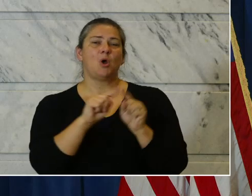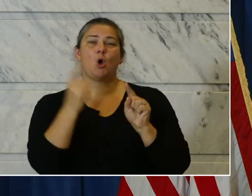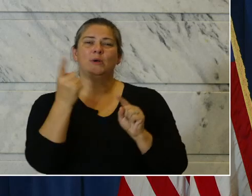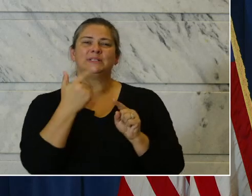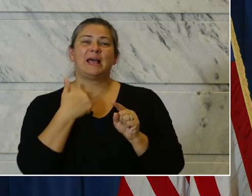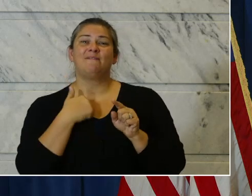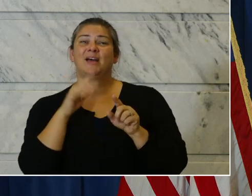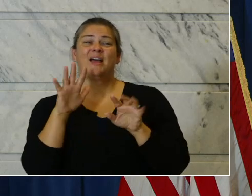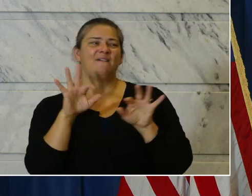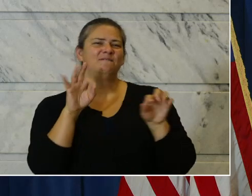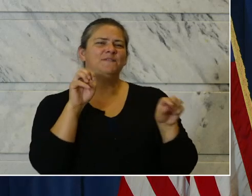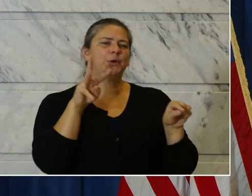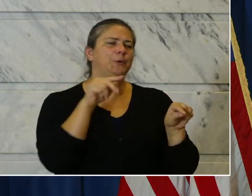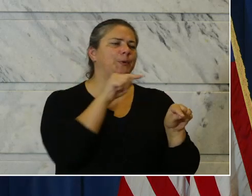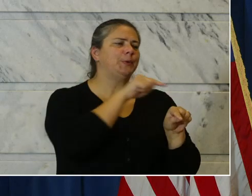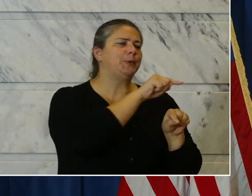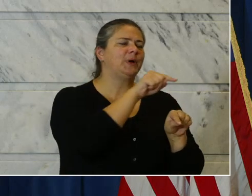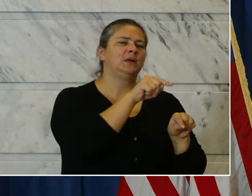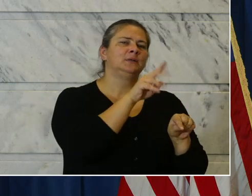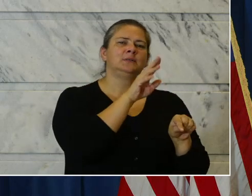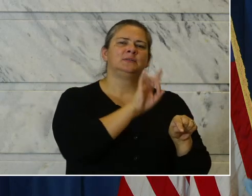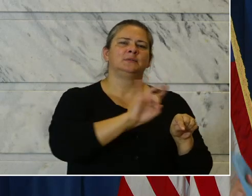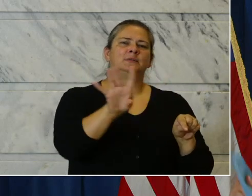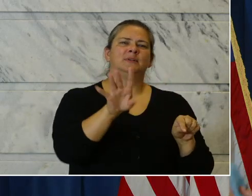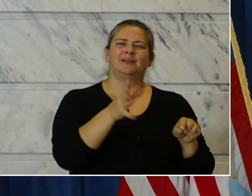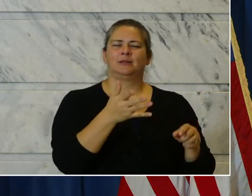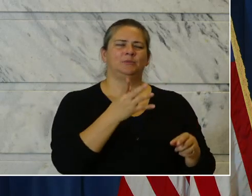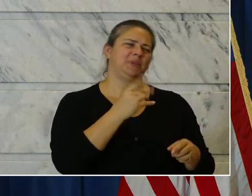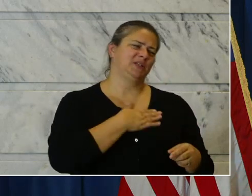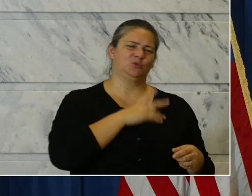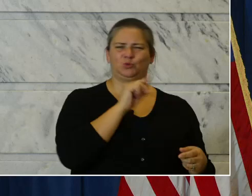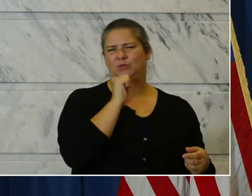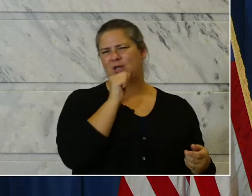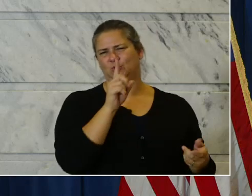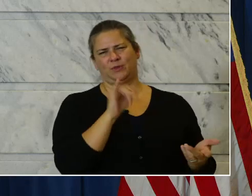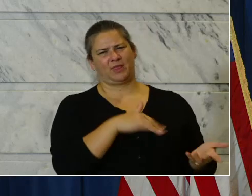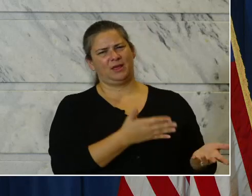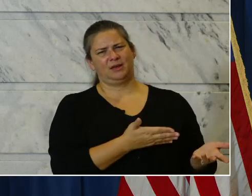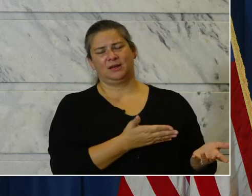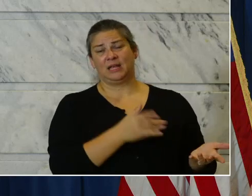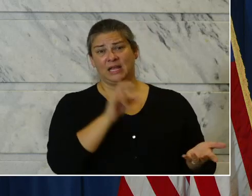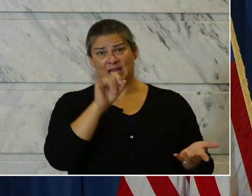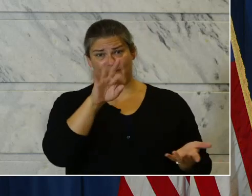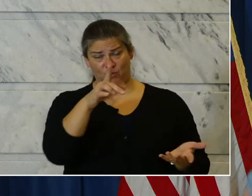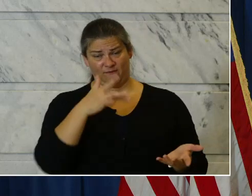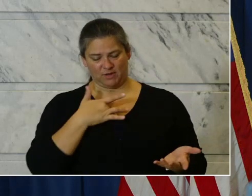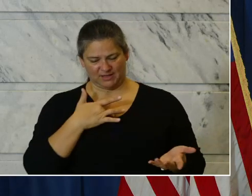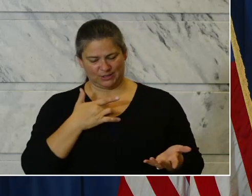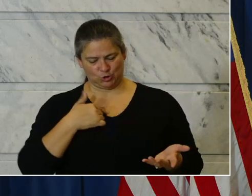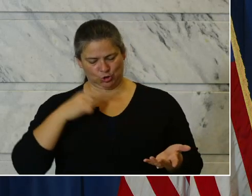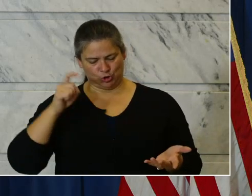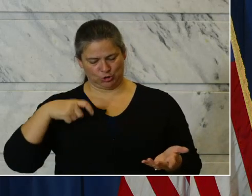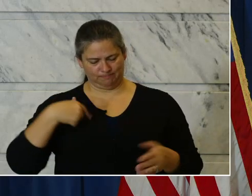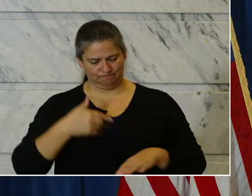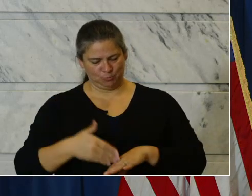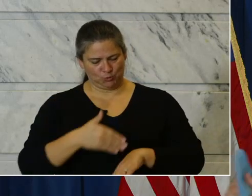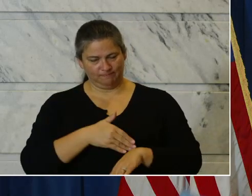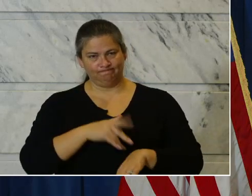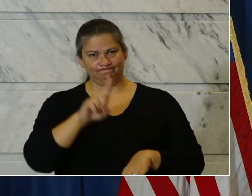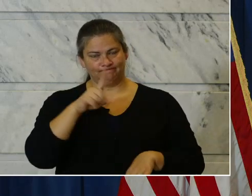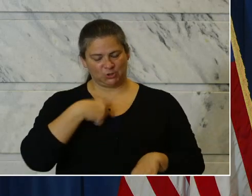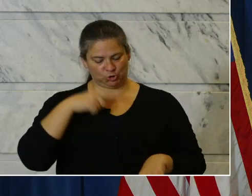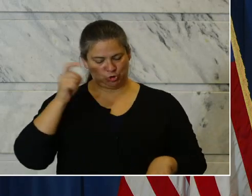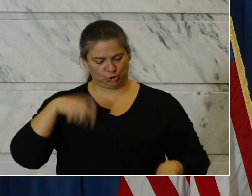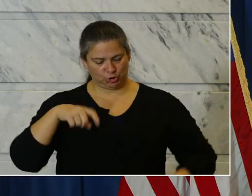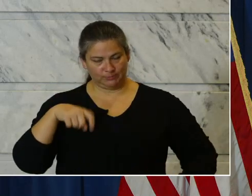to do the wrong thing. Please don't do that. And if you're one of the people who can behave better and you can make a better choice, don't go